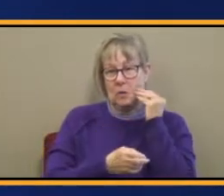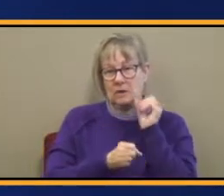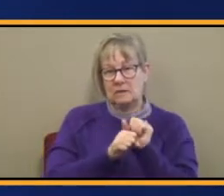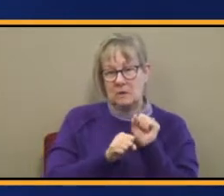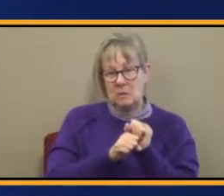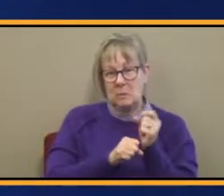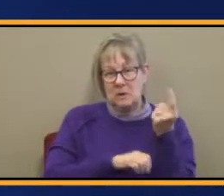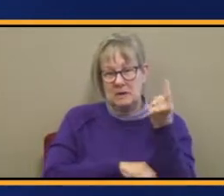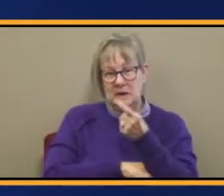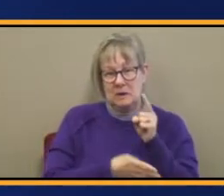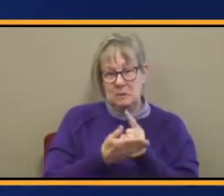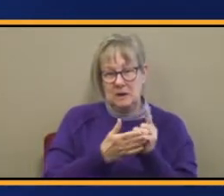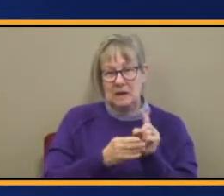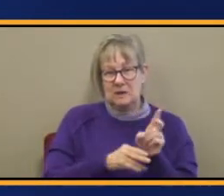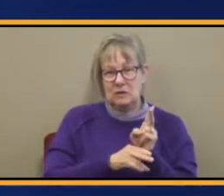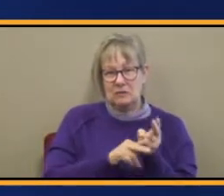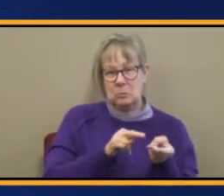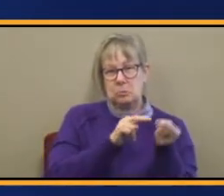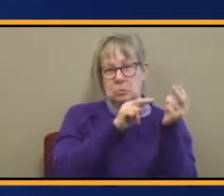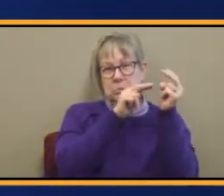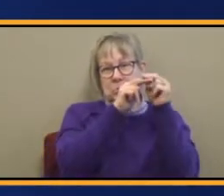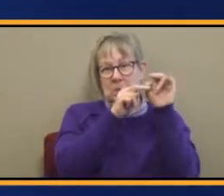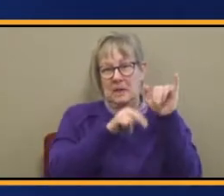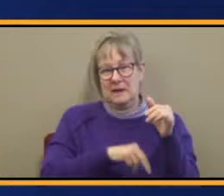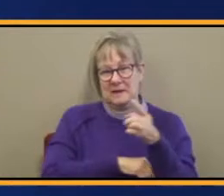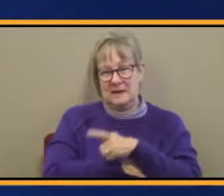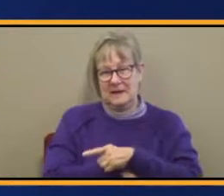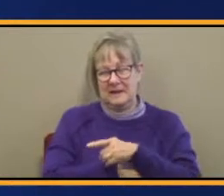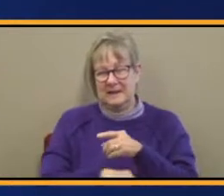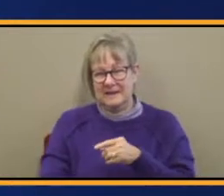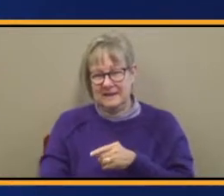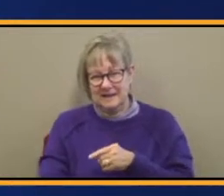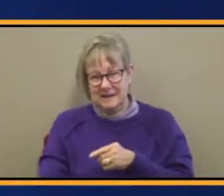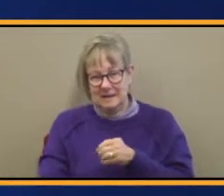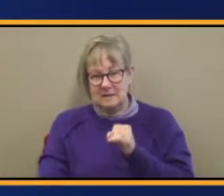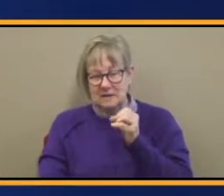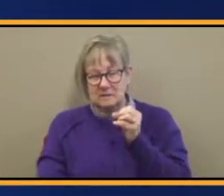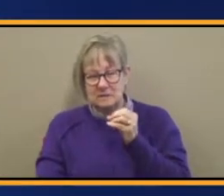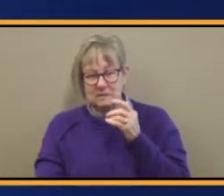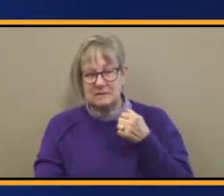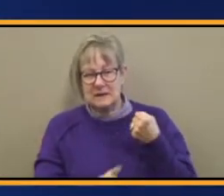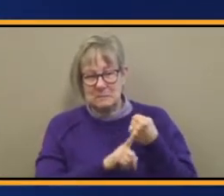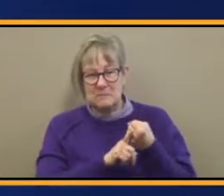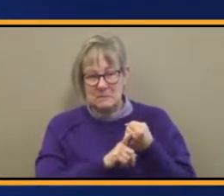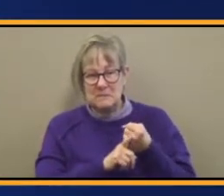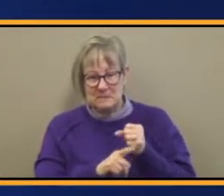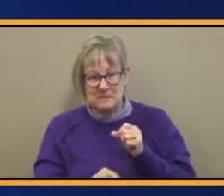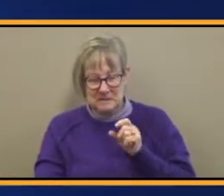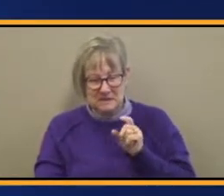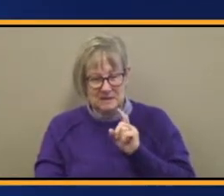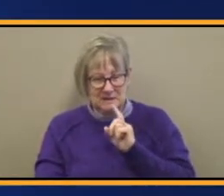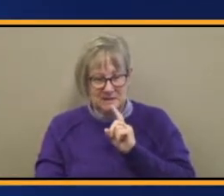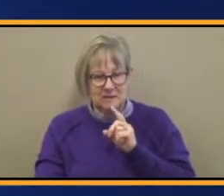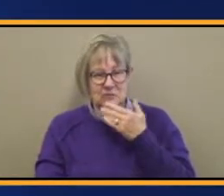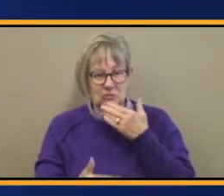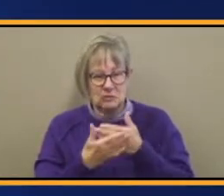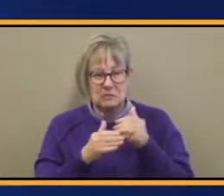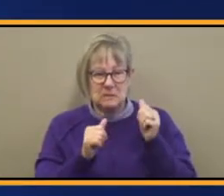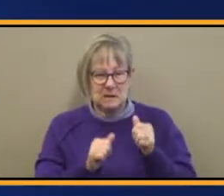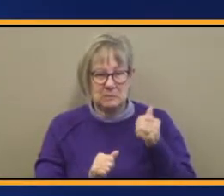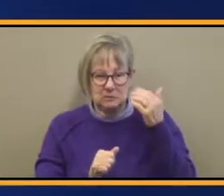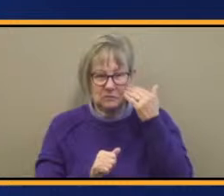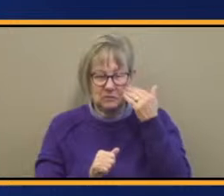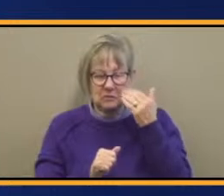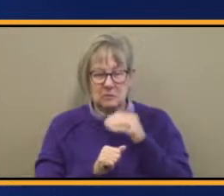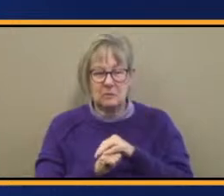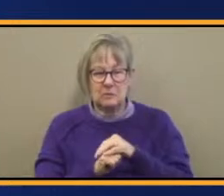is almost double on that day, so I know you who to scold. You can see the impact. So it has an impact, exactly. It's good to be able to know when the usage is